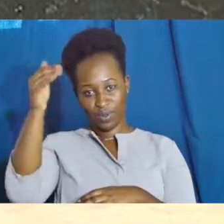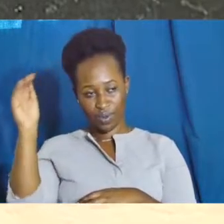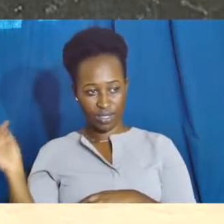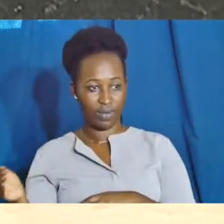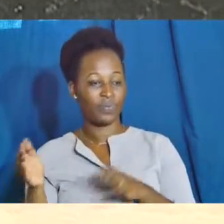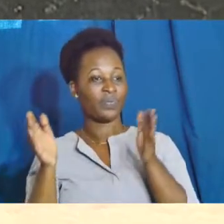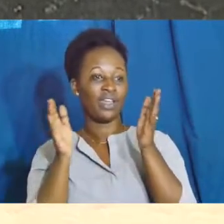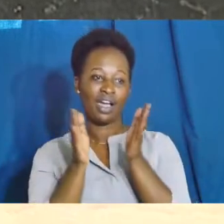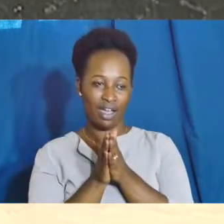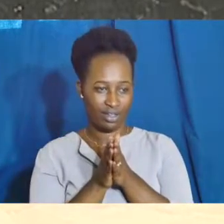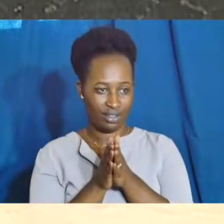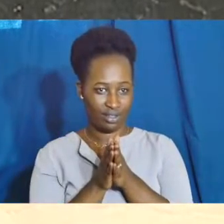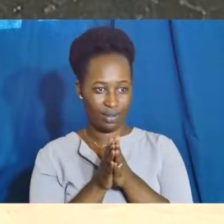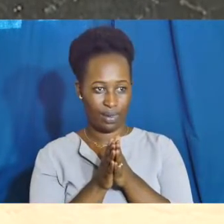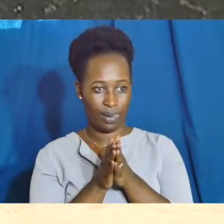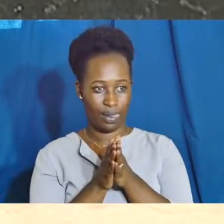and